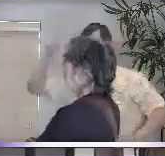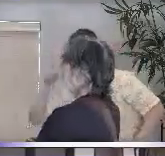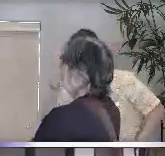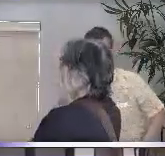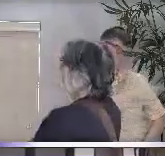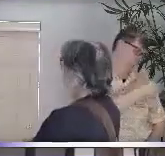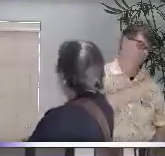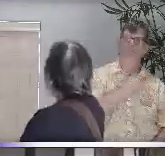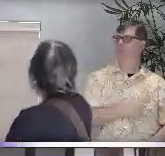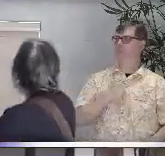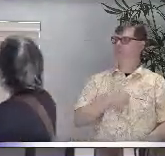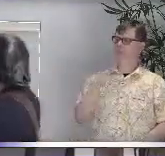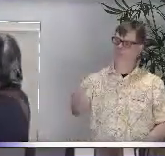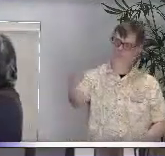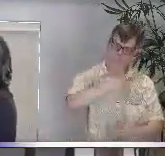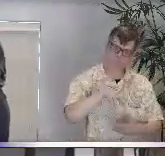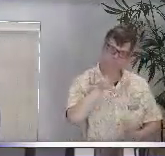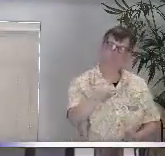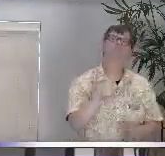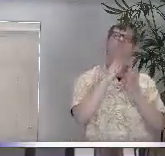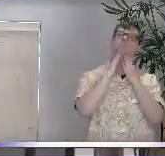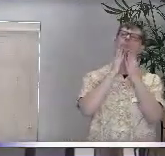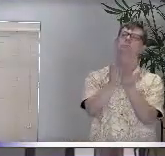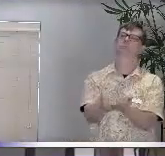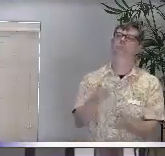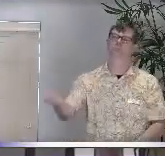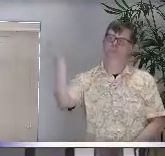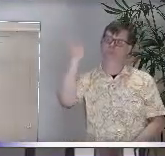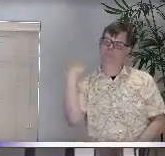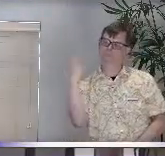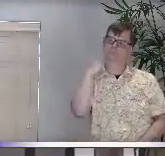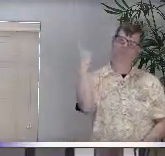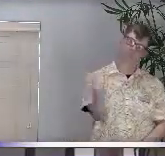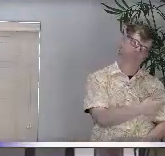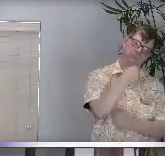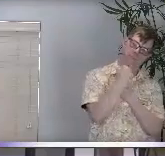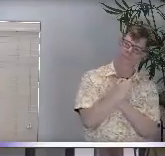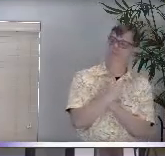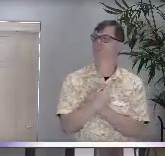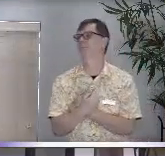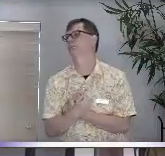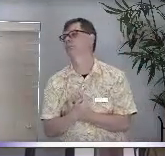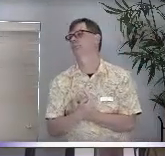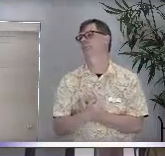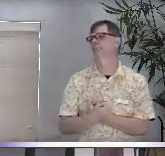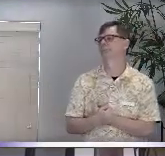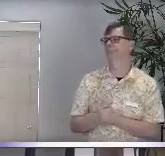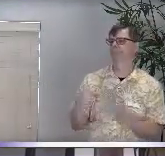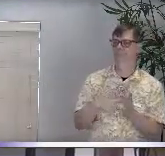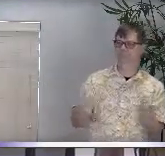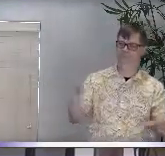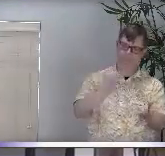you. They have a kind word and you share one back. That this is love that Sandy talked about. This is